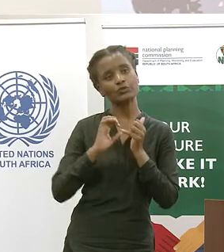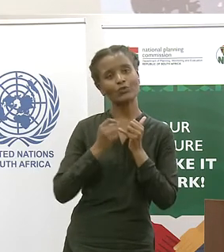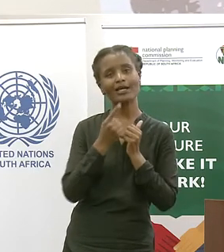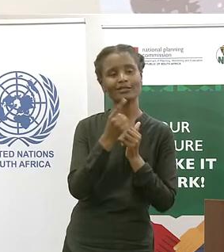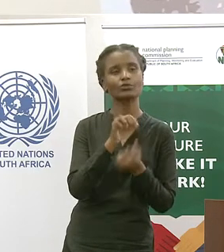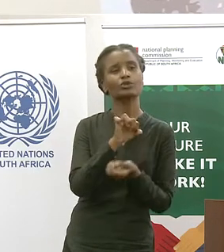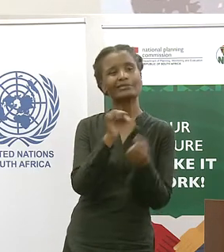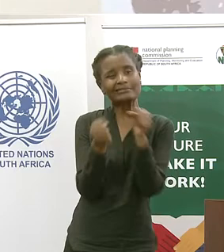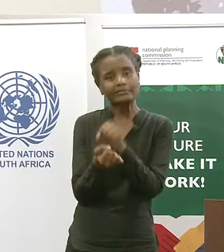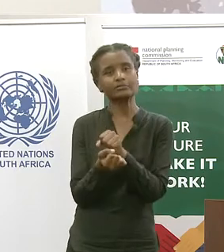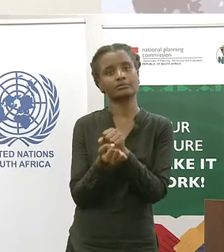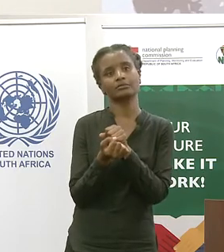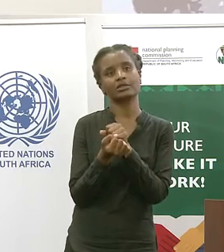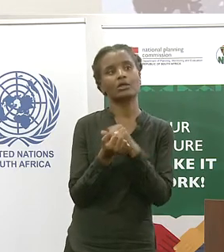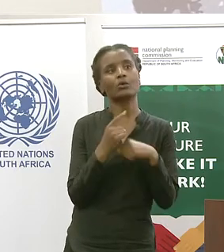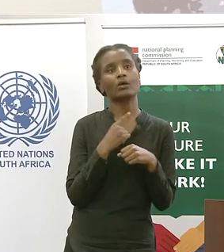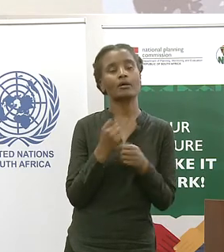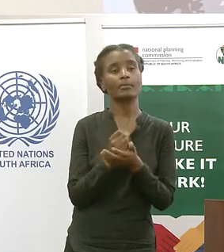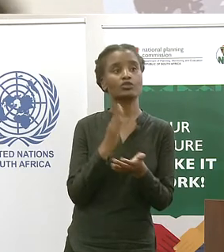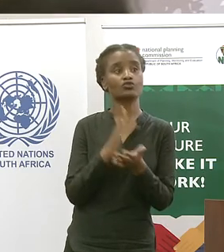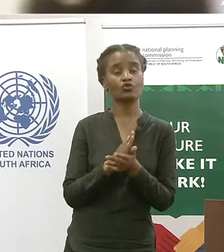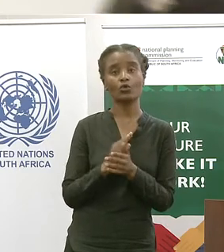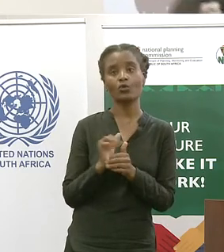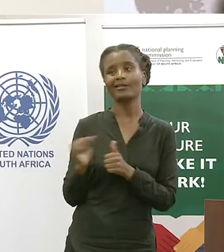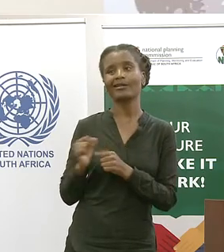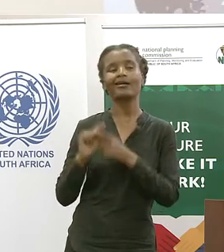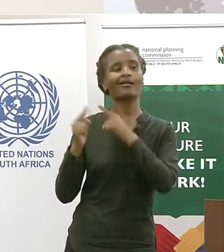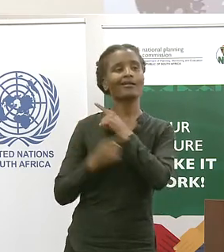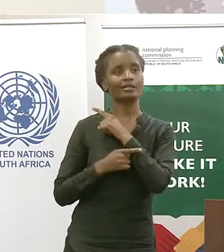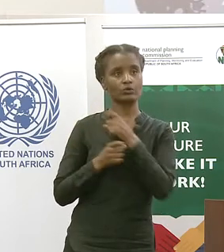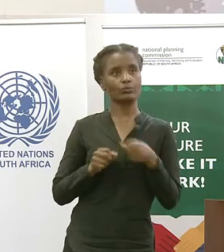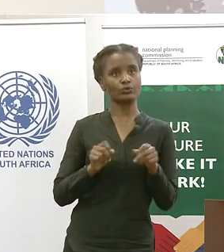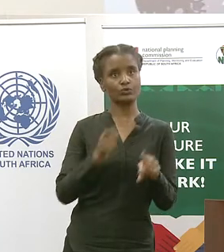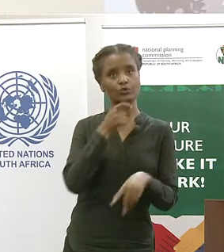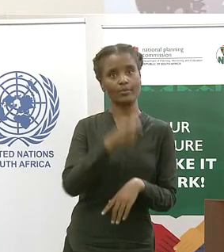up so that we can give the panel last opportunity to give comments.